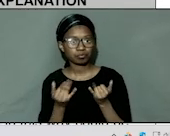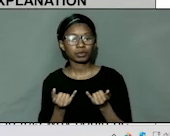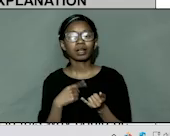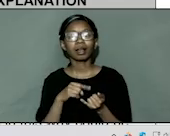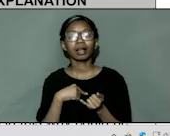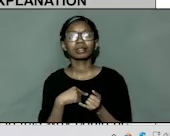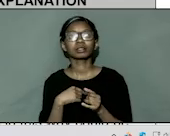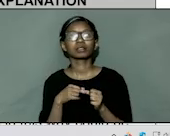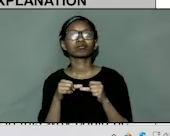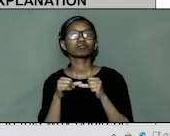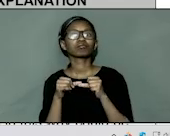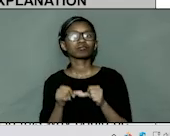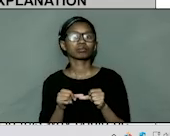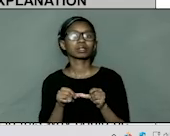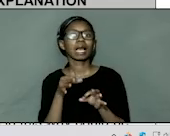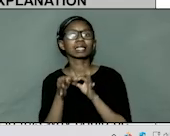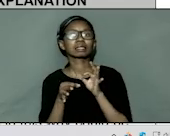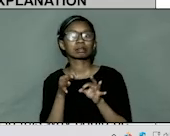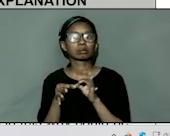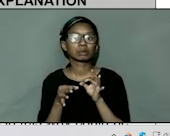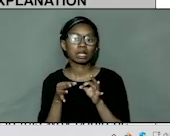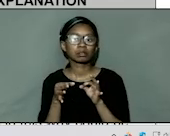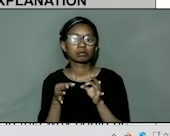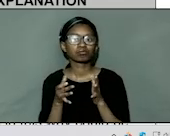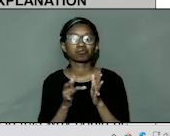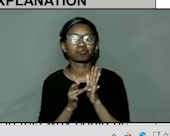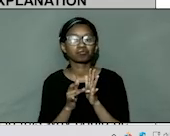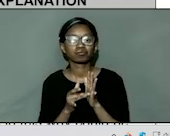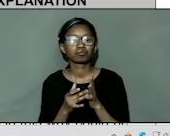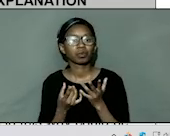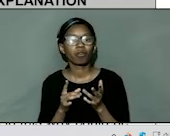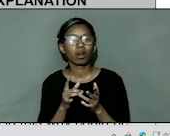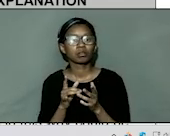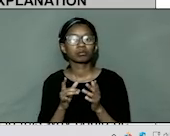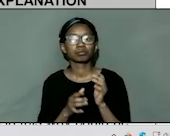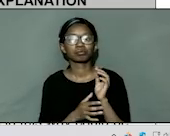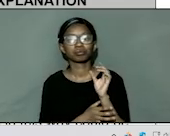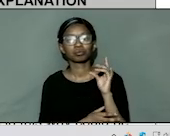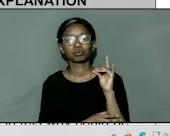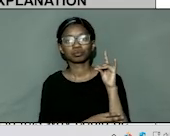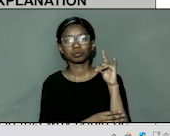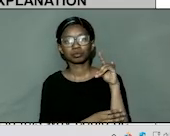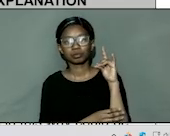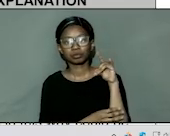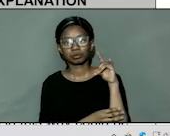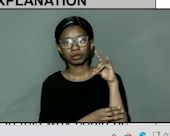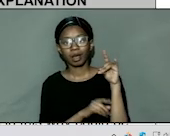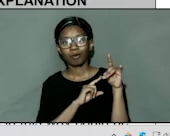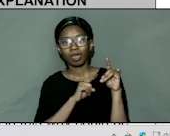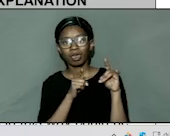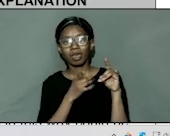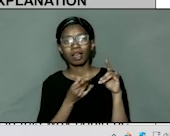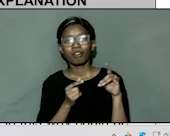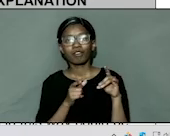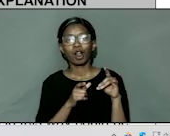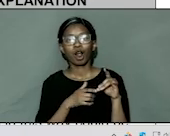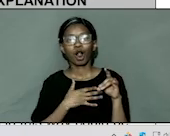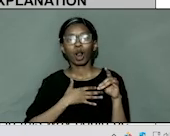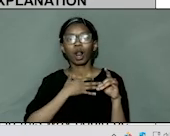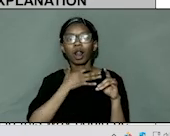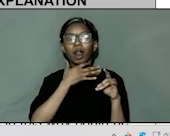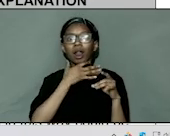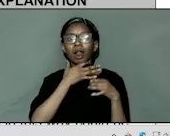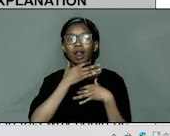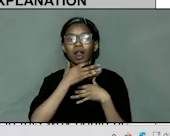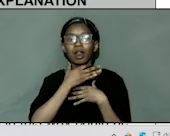Lamarck how giraffes now have what? Long necks. Ne?